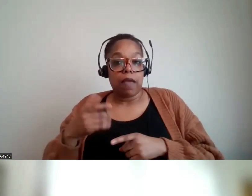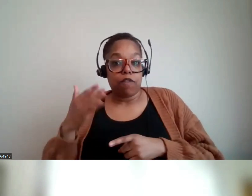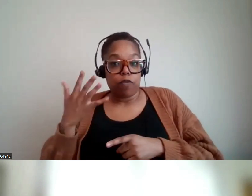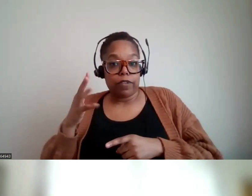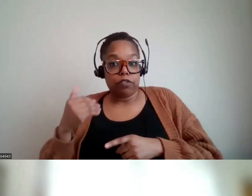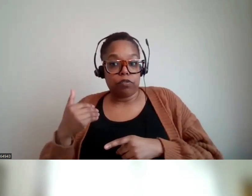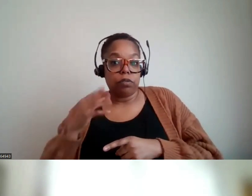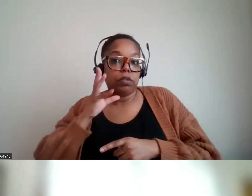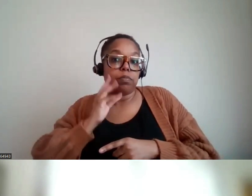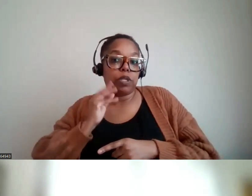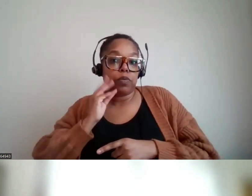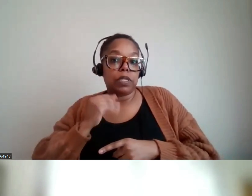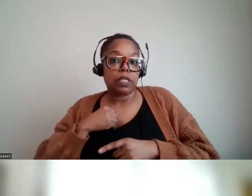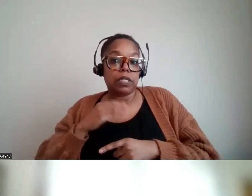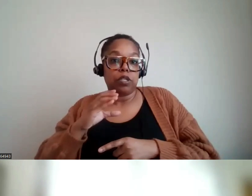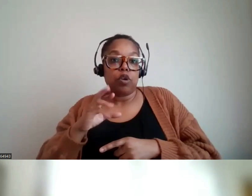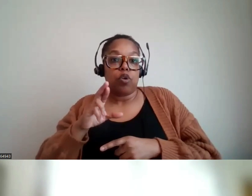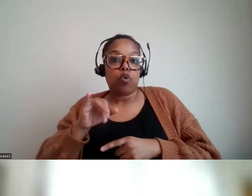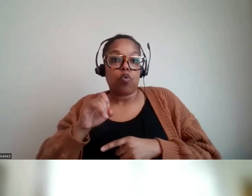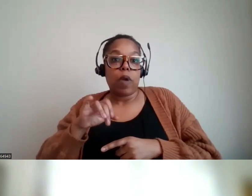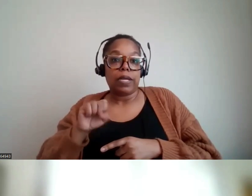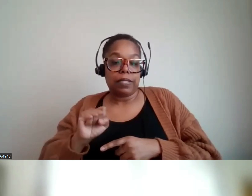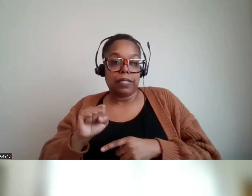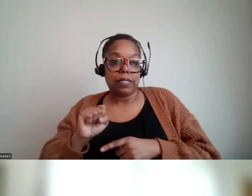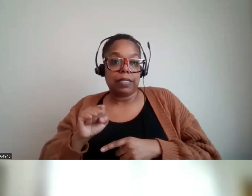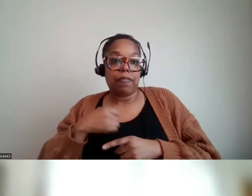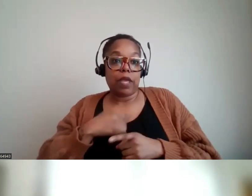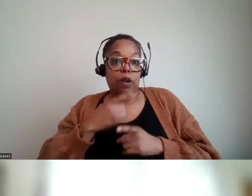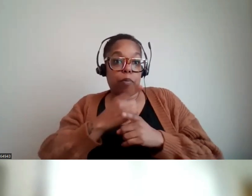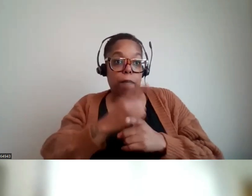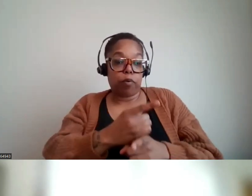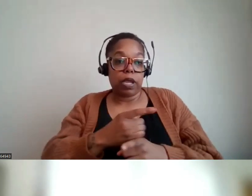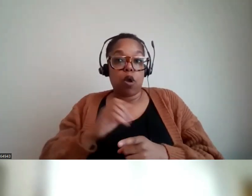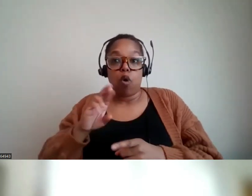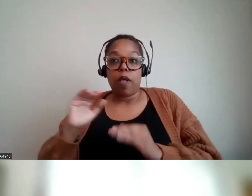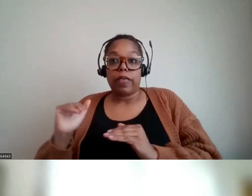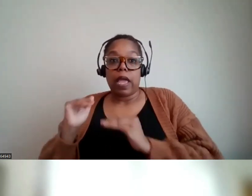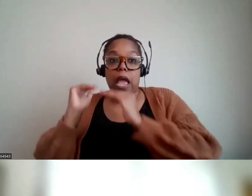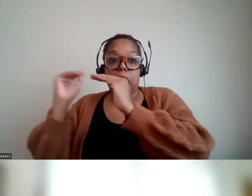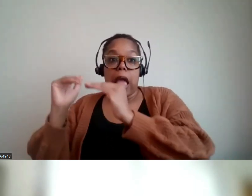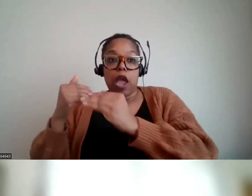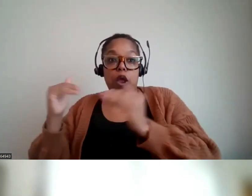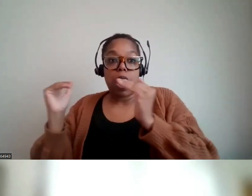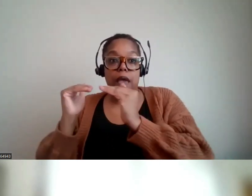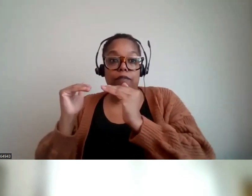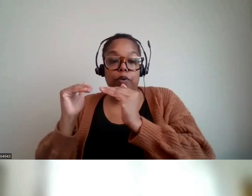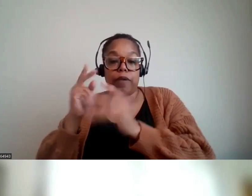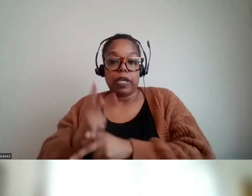that are appropriate for a higher level of care? And in that case, do you triage?